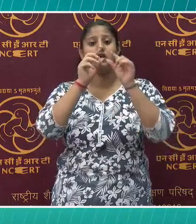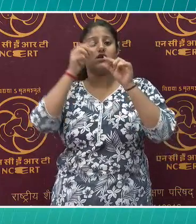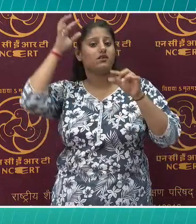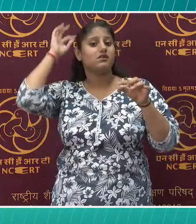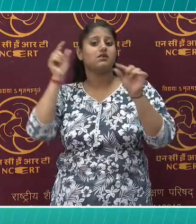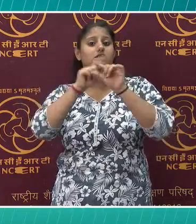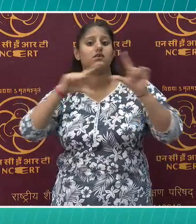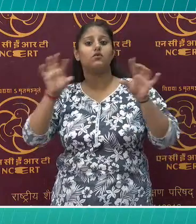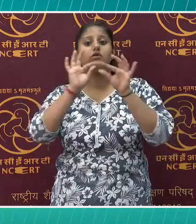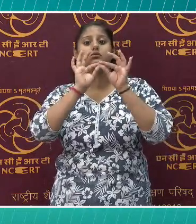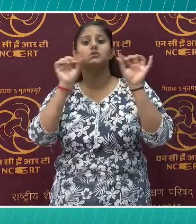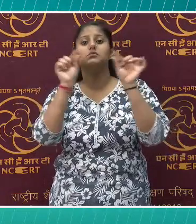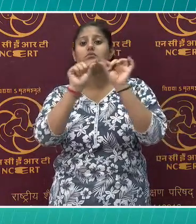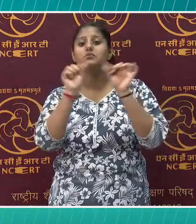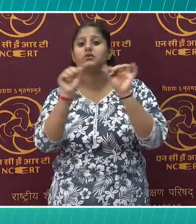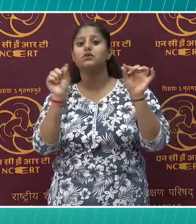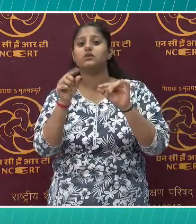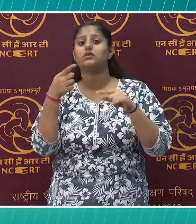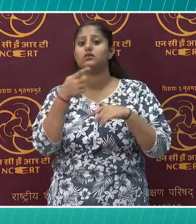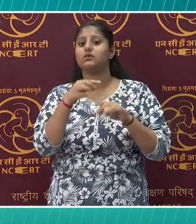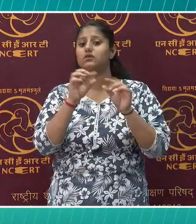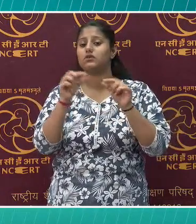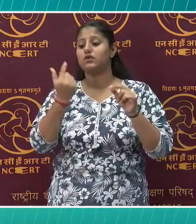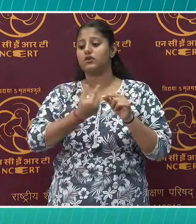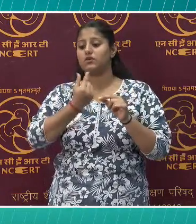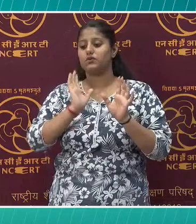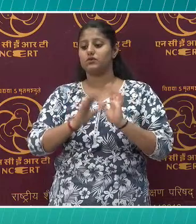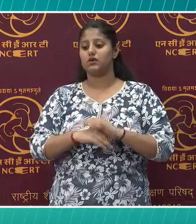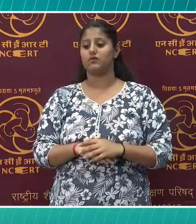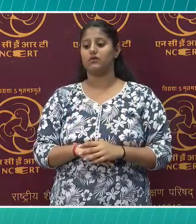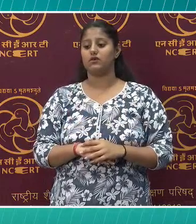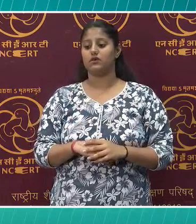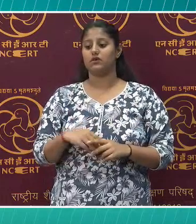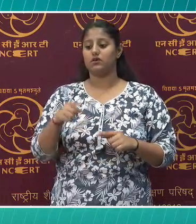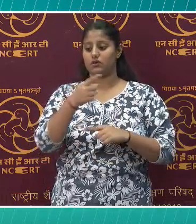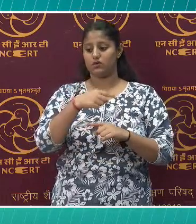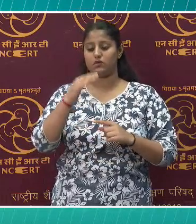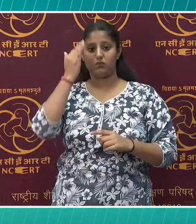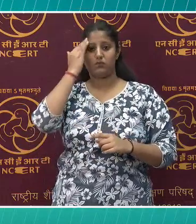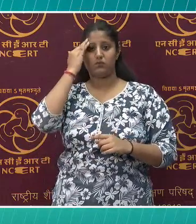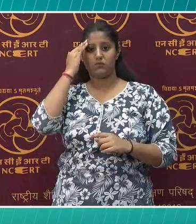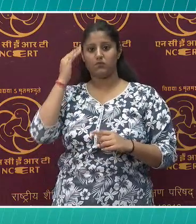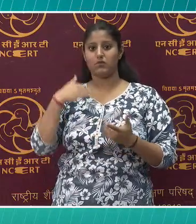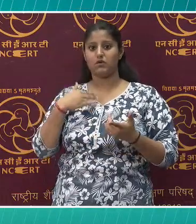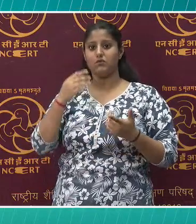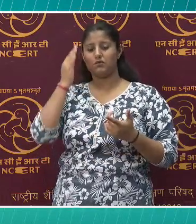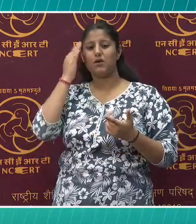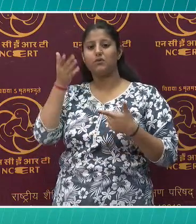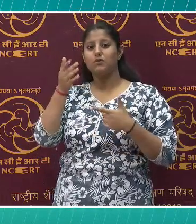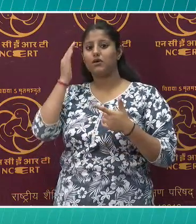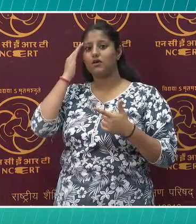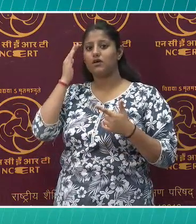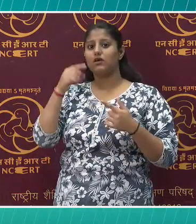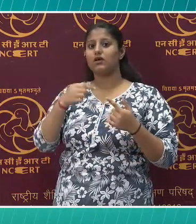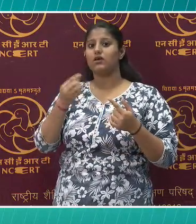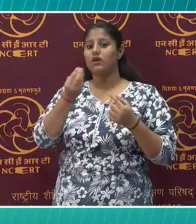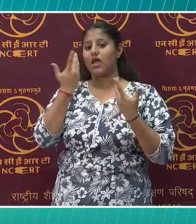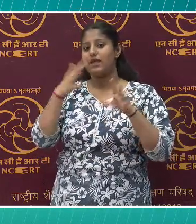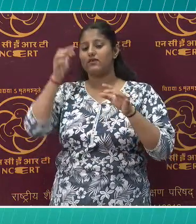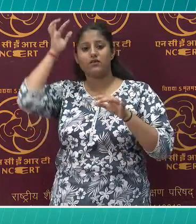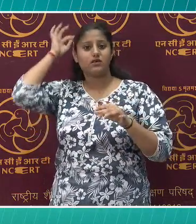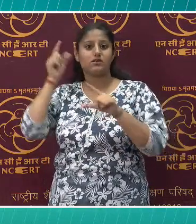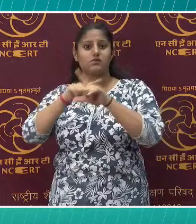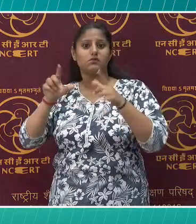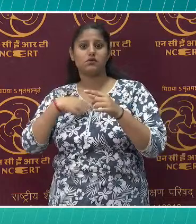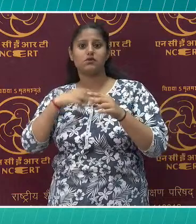Still used to remember the mantras from Ved, in the way it's remembered. Yes. Yeah. Sarve